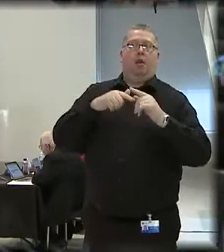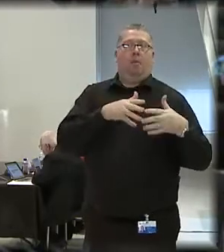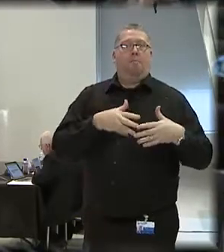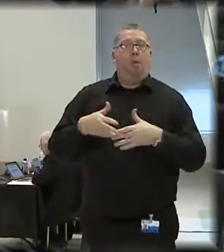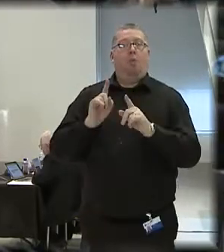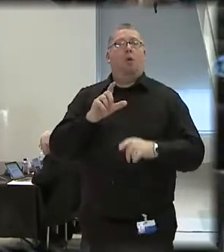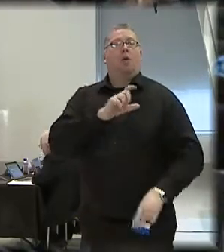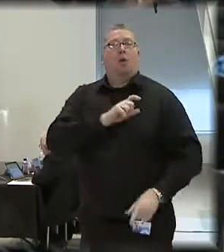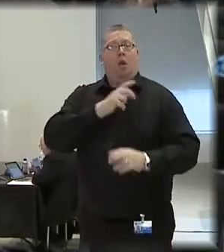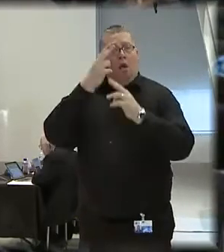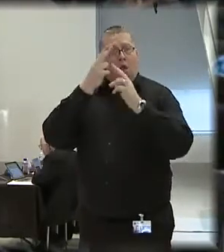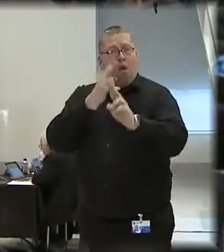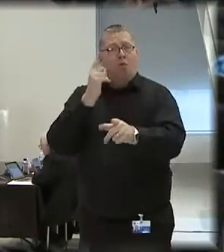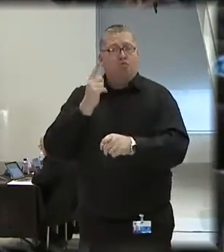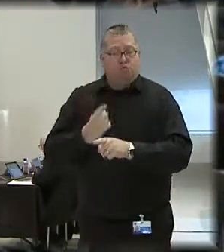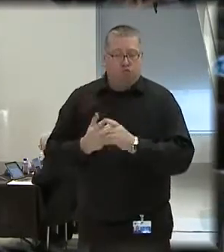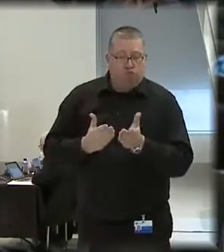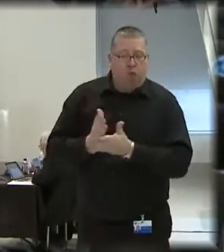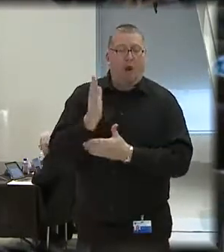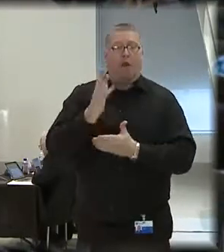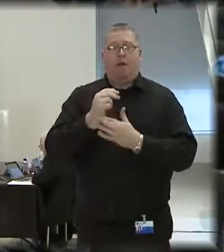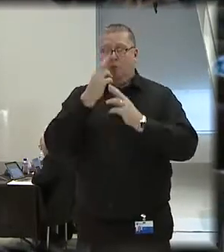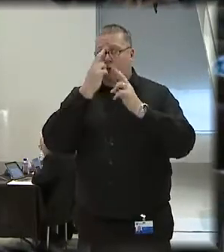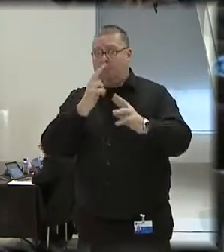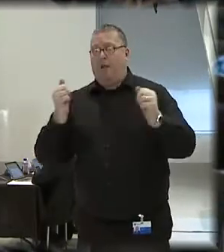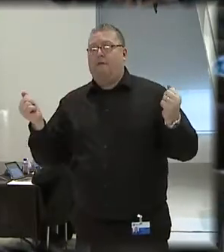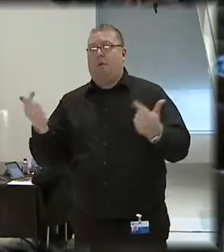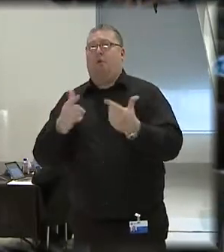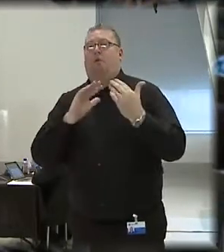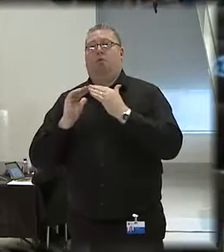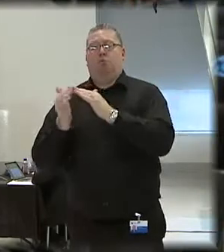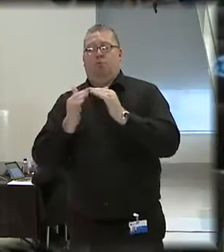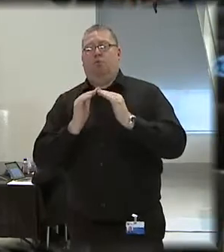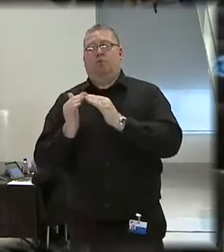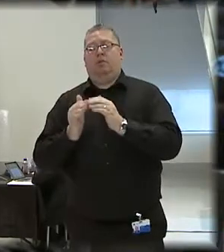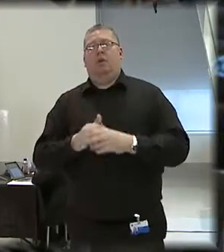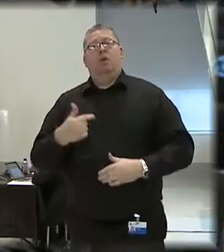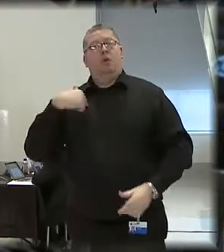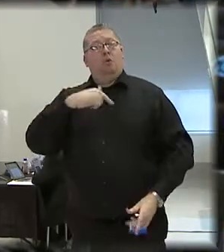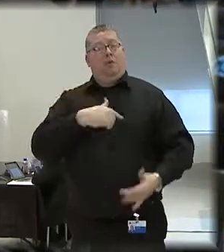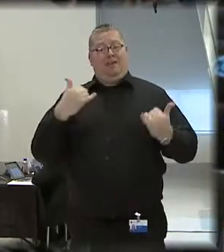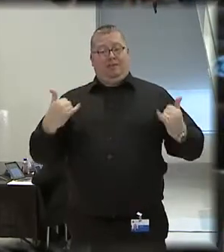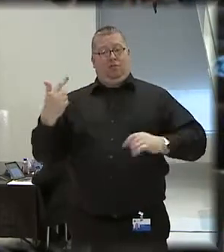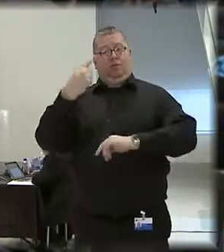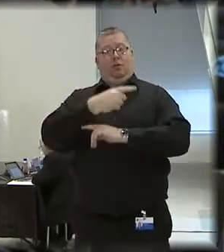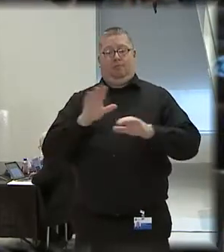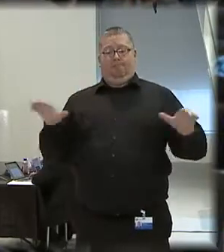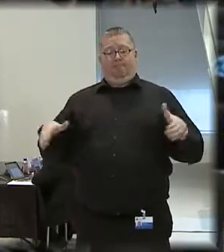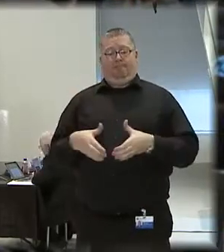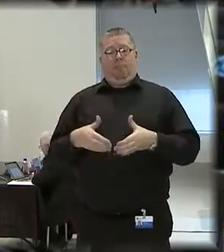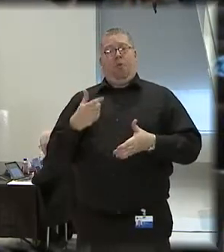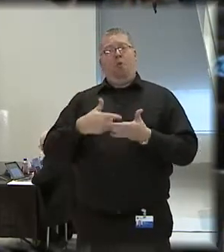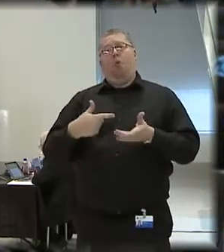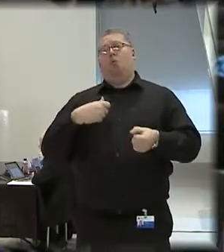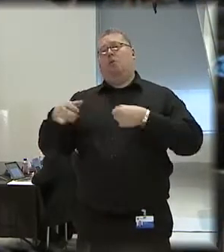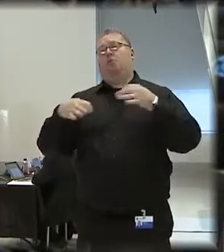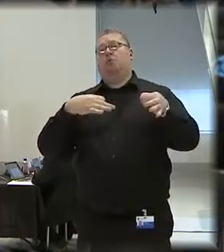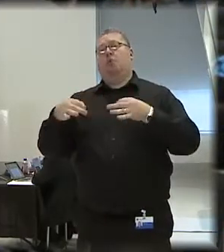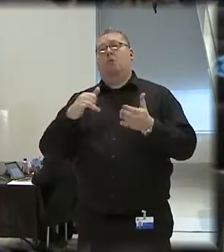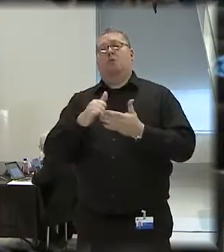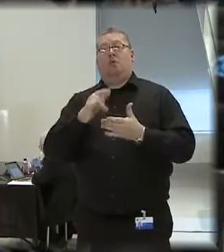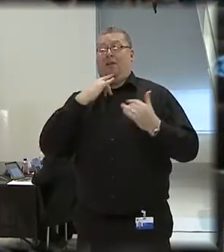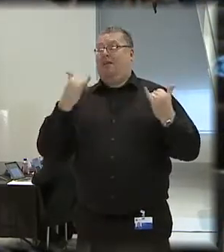enforcement honors the right and dignity of all communities. We come here today embroiled in what can only be described as a